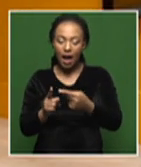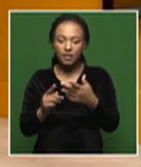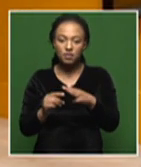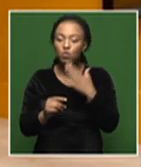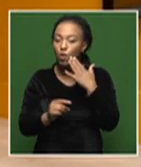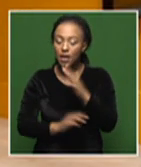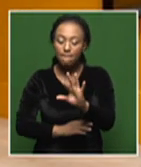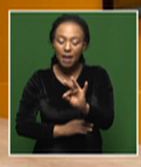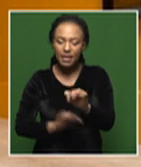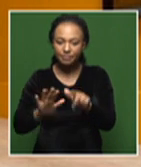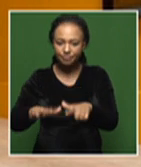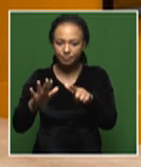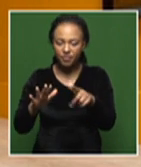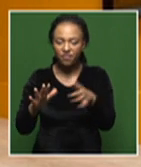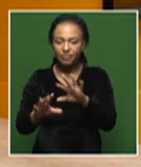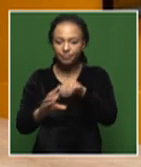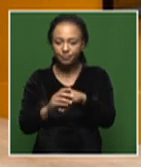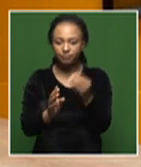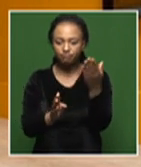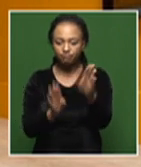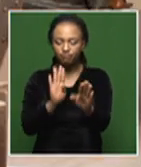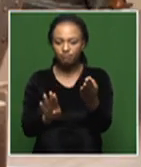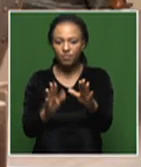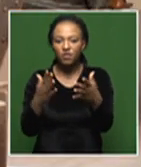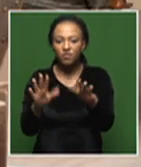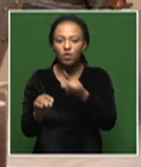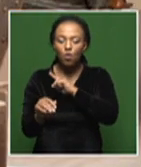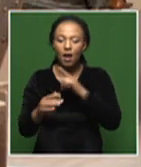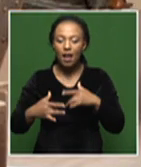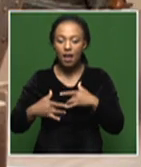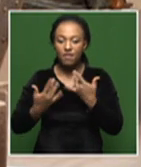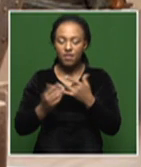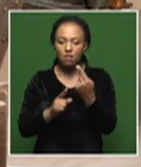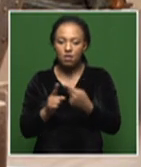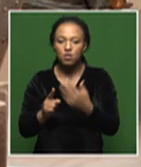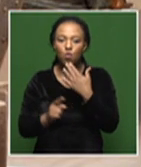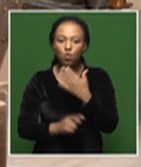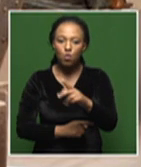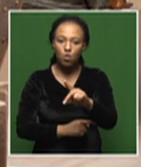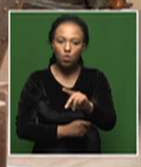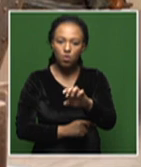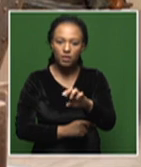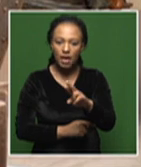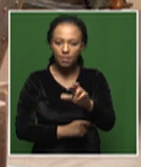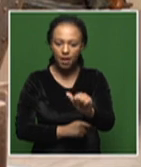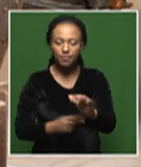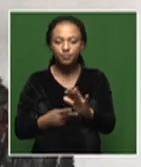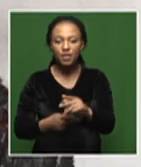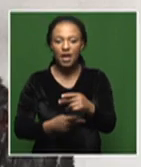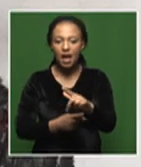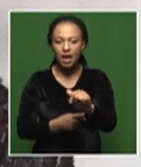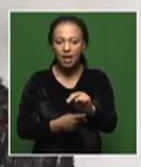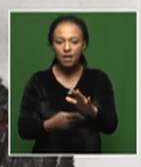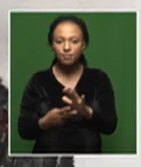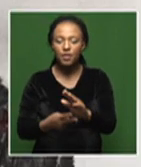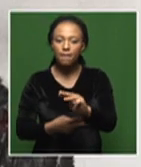the 17th of May features impressive lots by acclaimed living artists such as Deborah Bell, Helen Sebidi, Michael